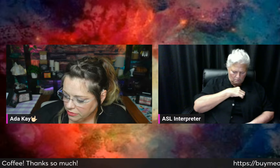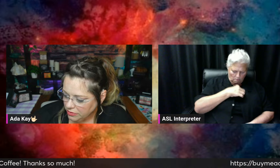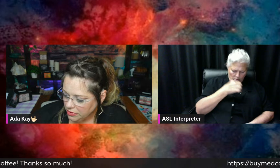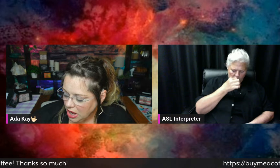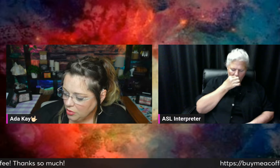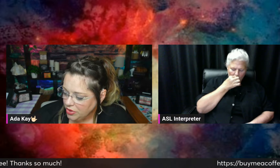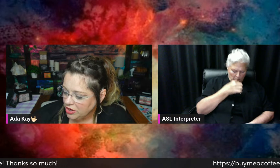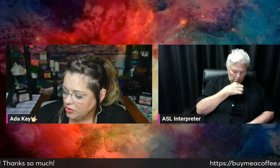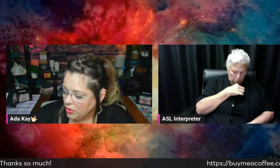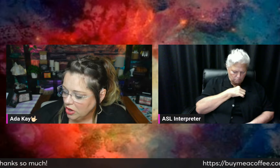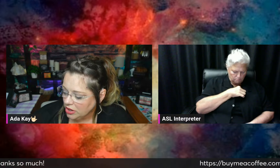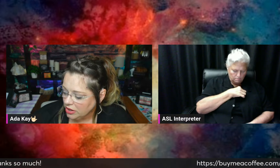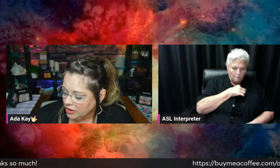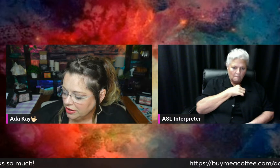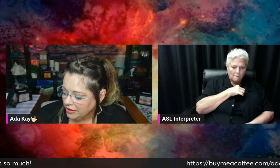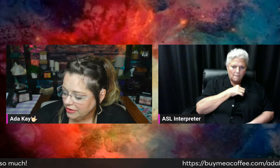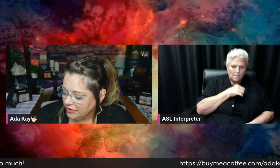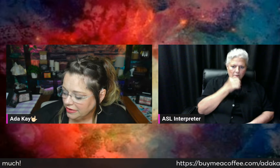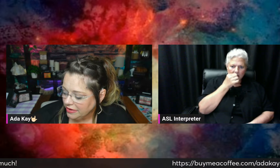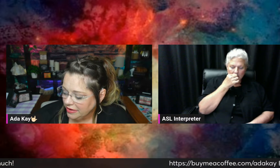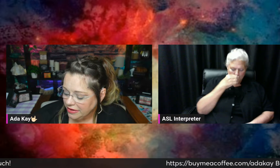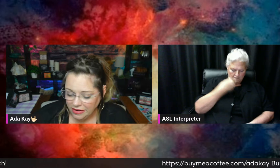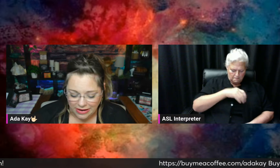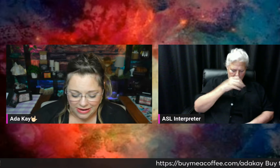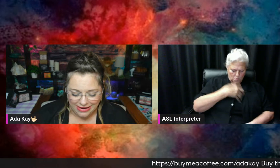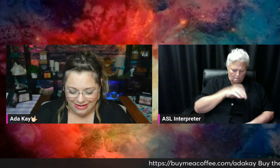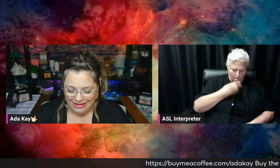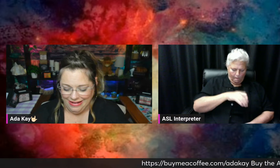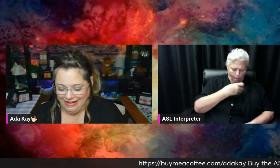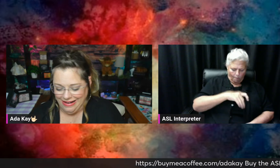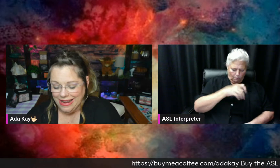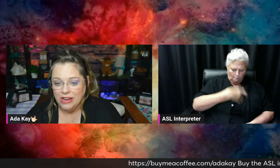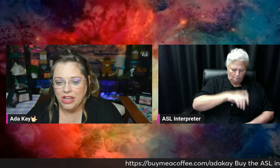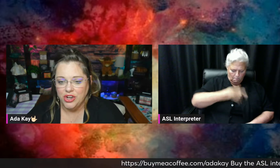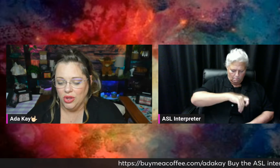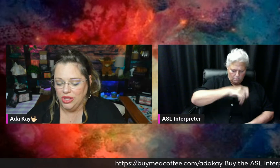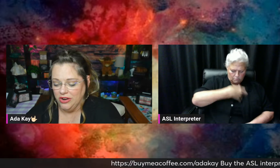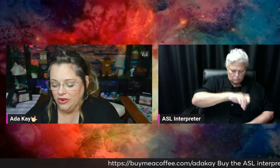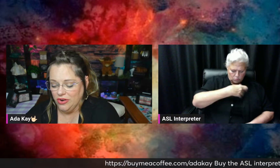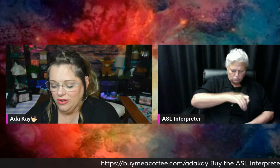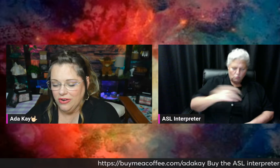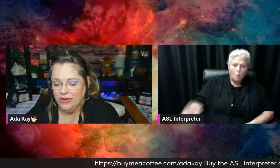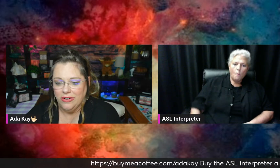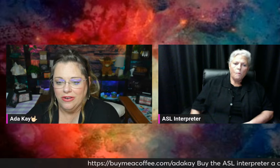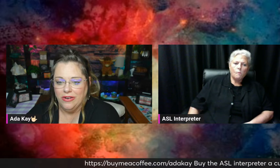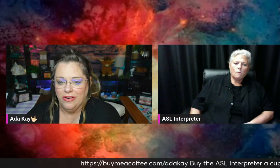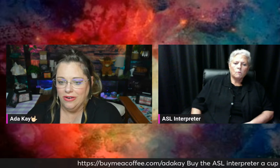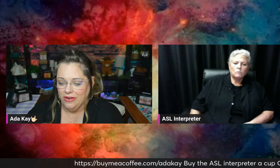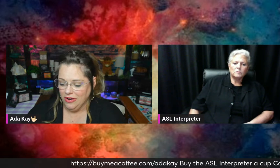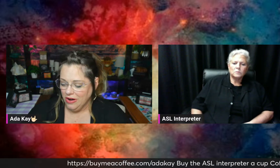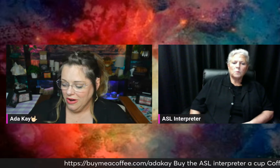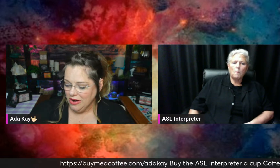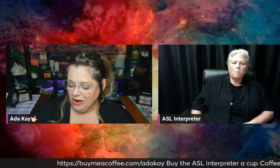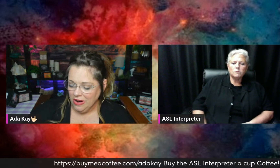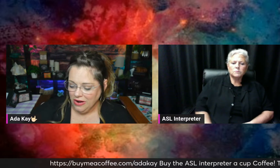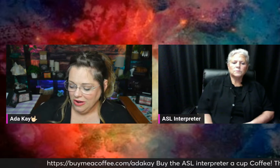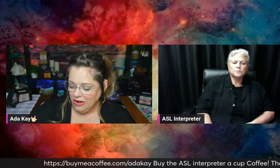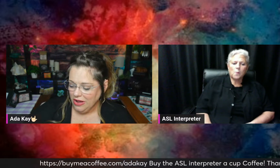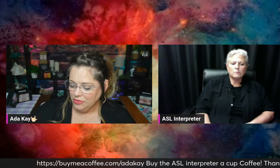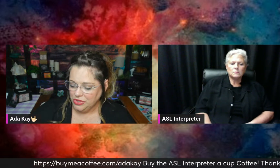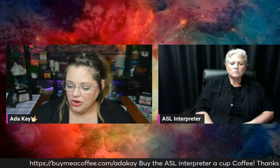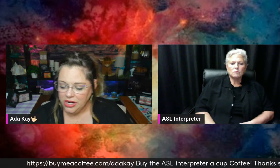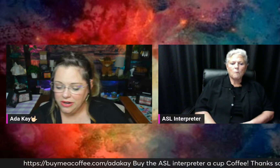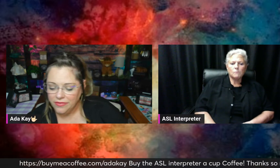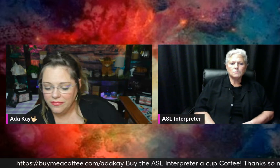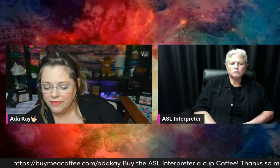Hello? Oh, there you are. Hi. Can y'all My hear good her? Southern drawl.